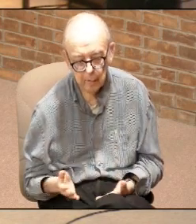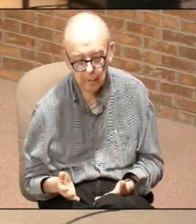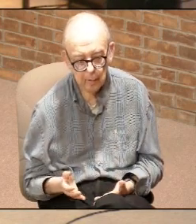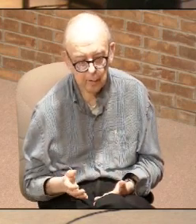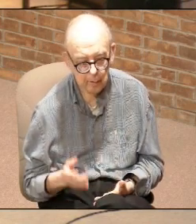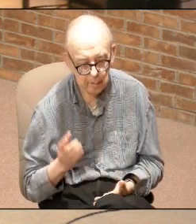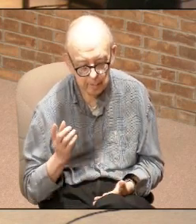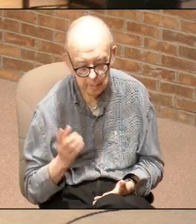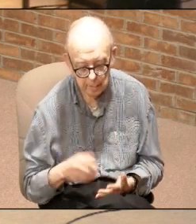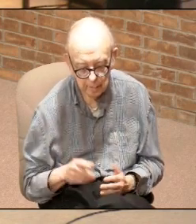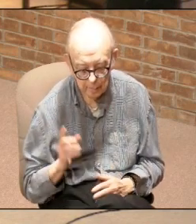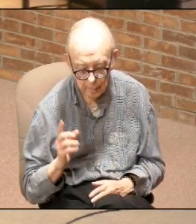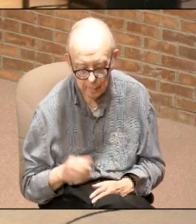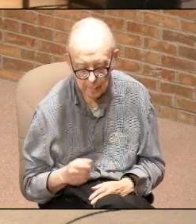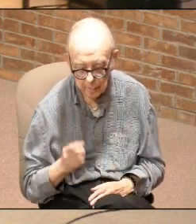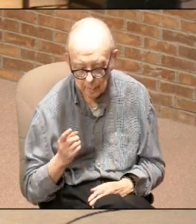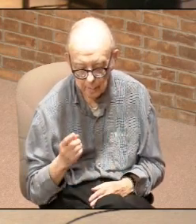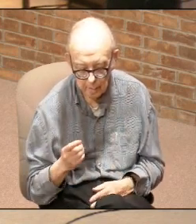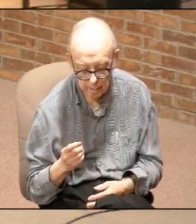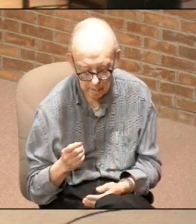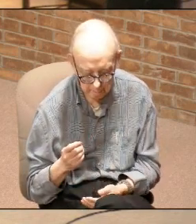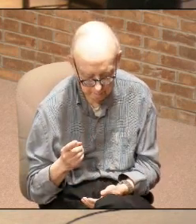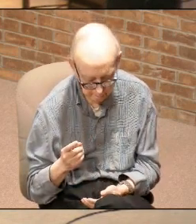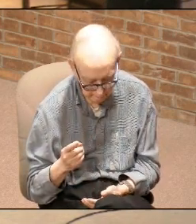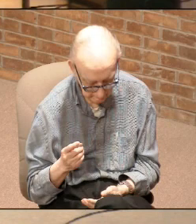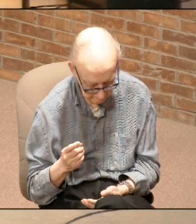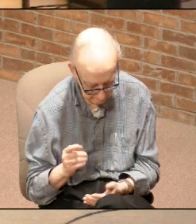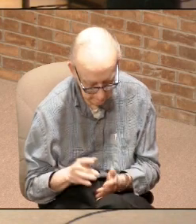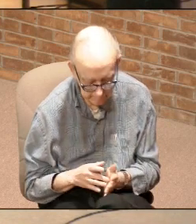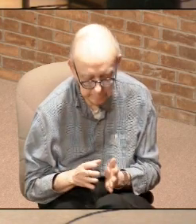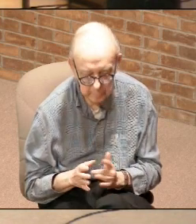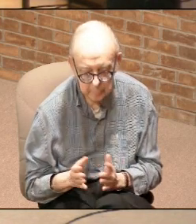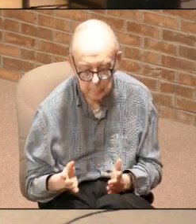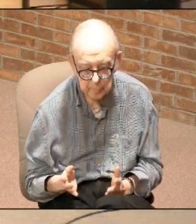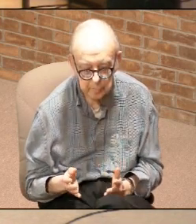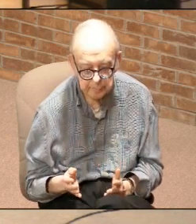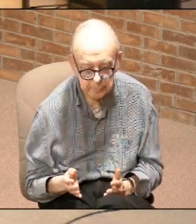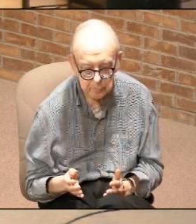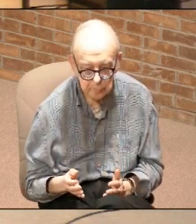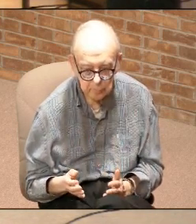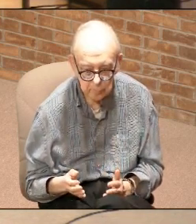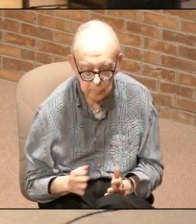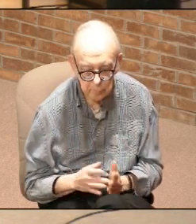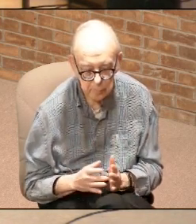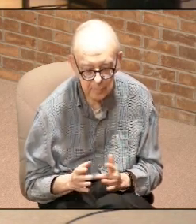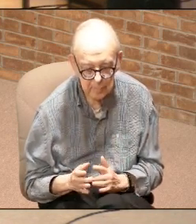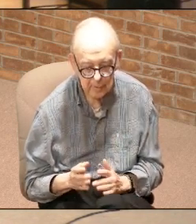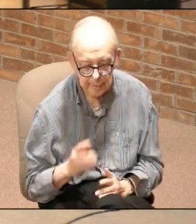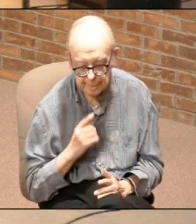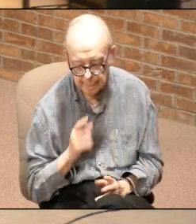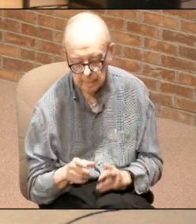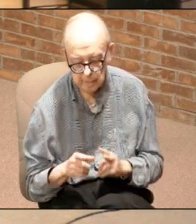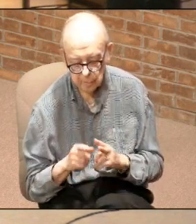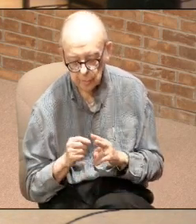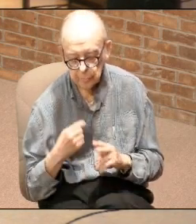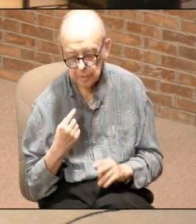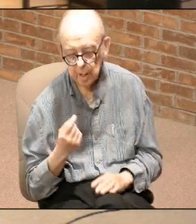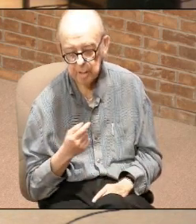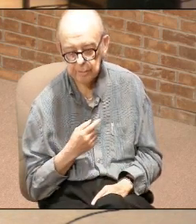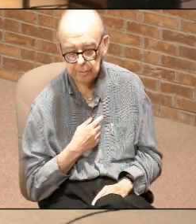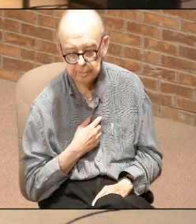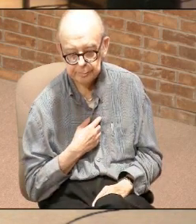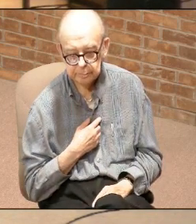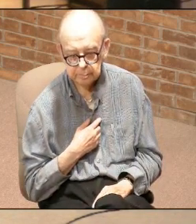so what we needed to understand is this jesus jesus has chosen us